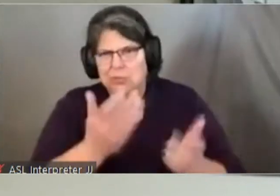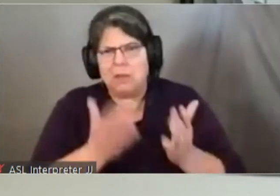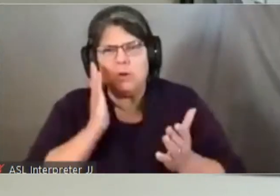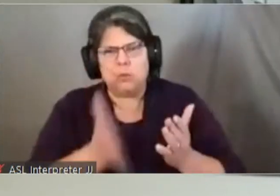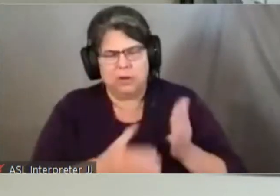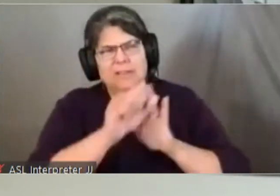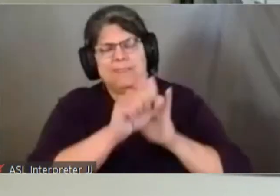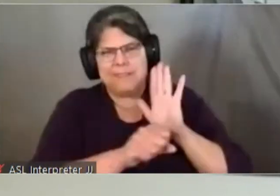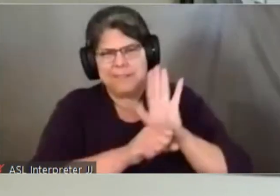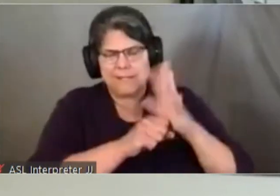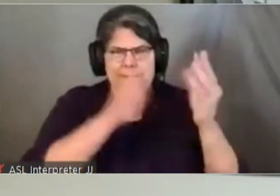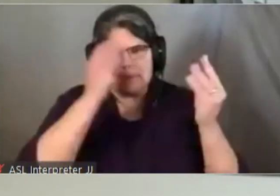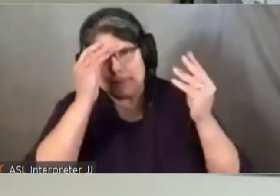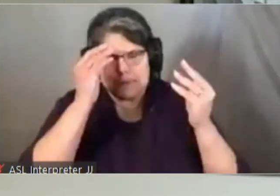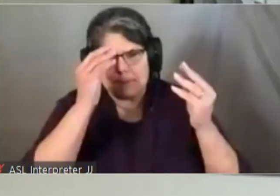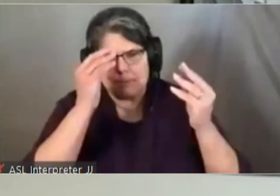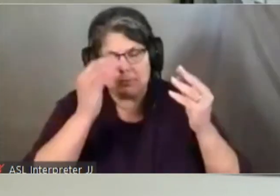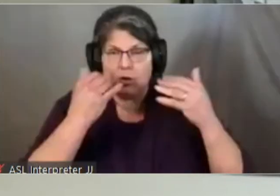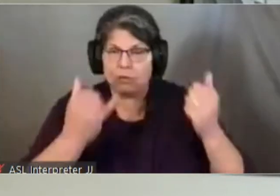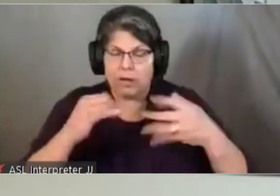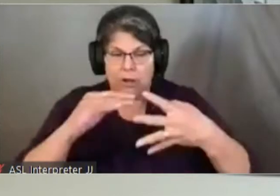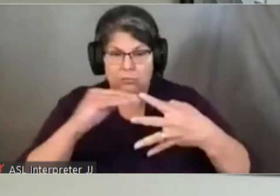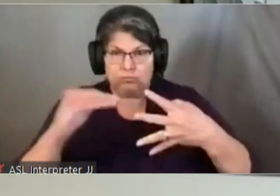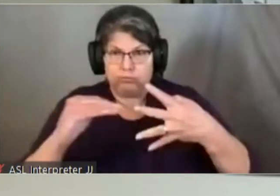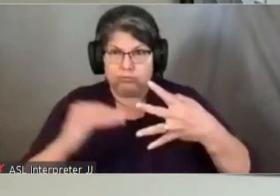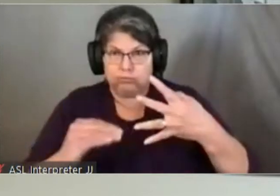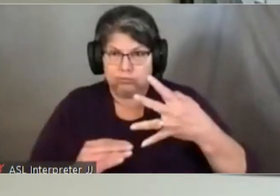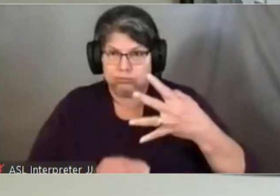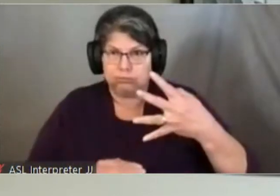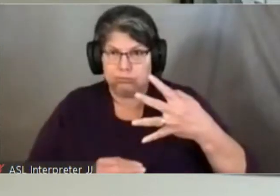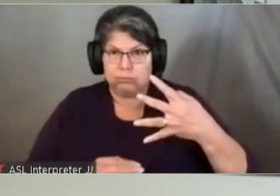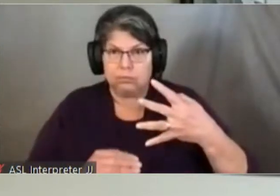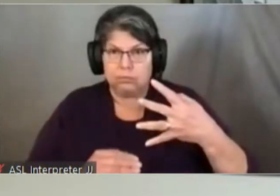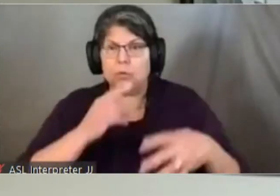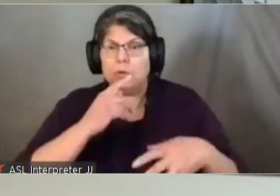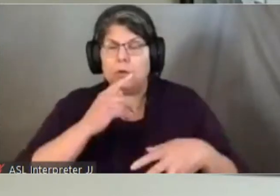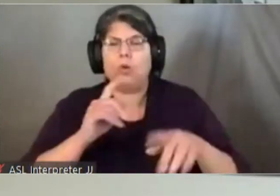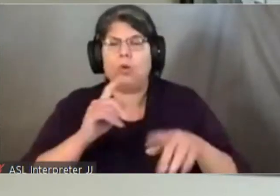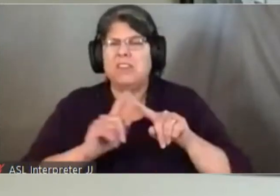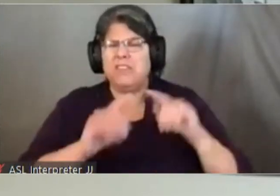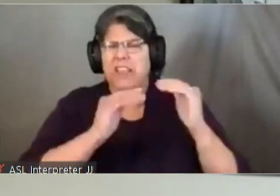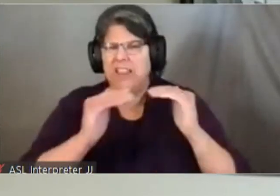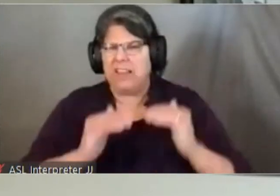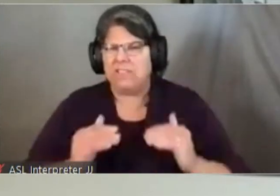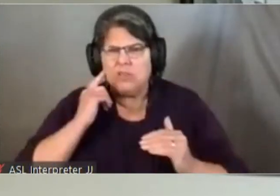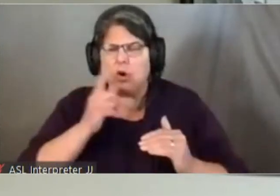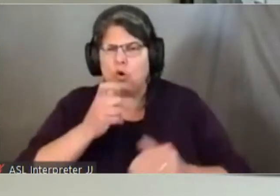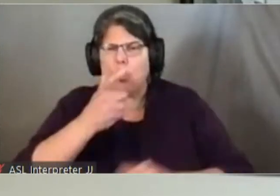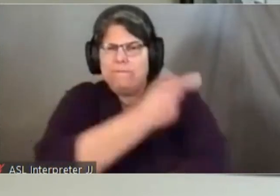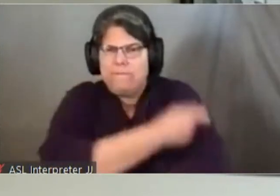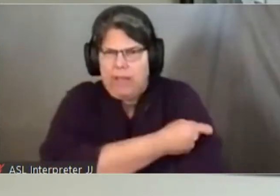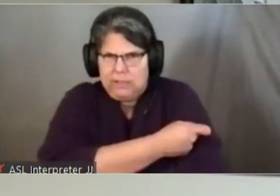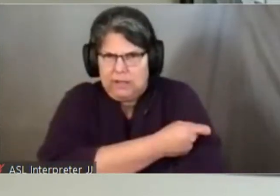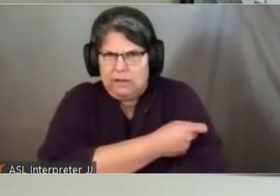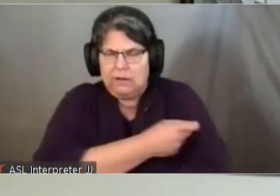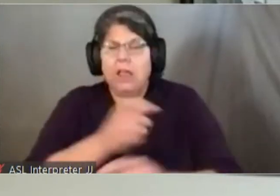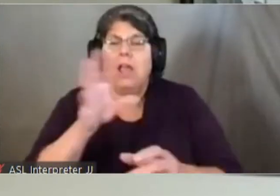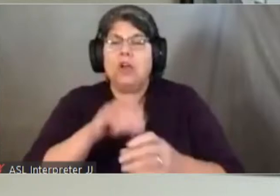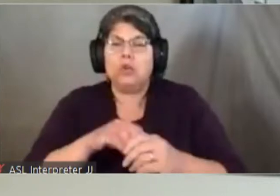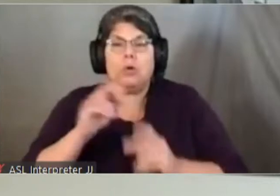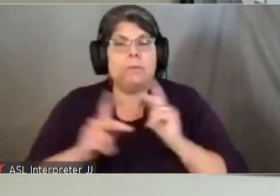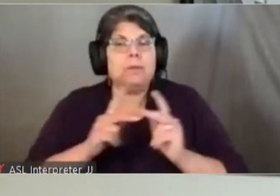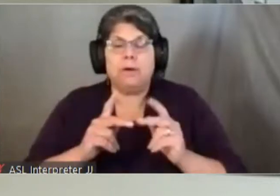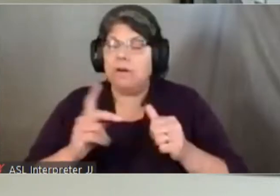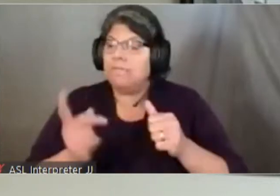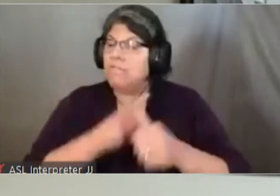level. The tiers currently being vaccinated include those who missed or declined their first offer